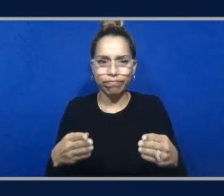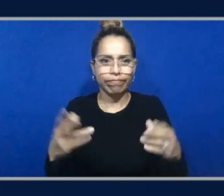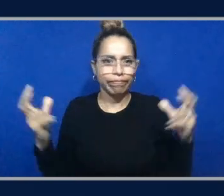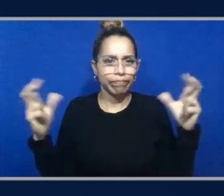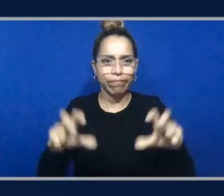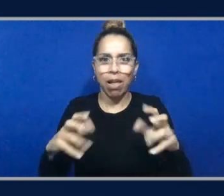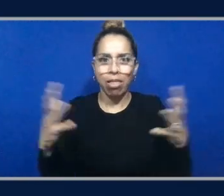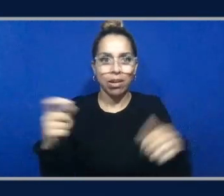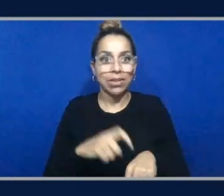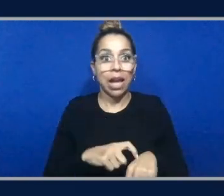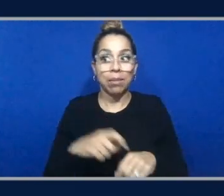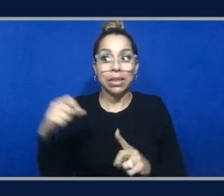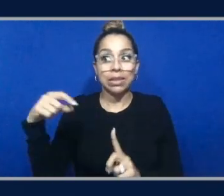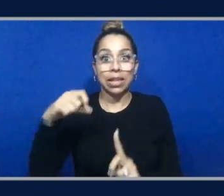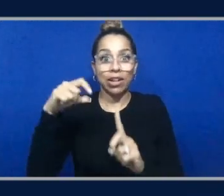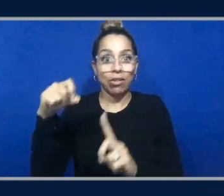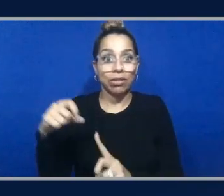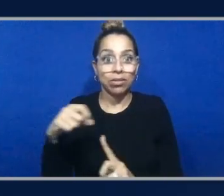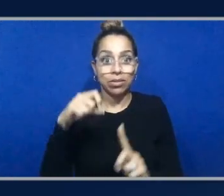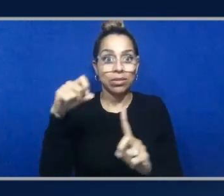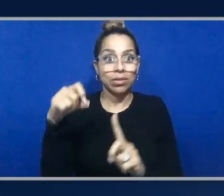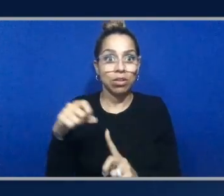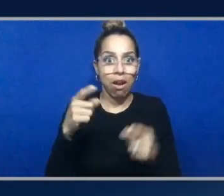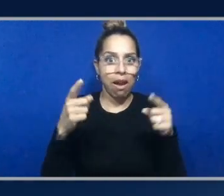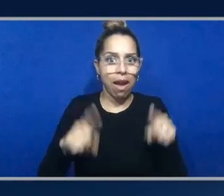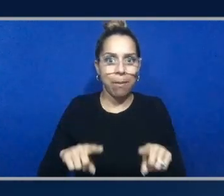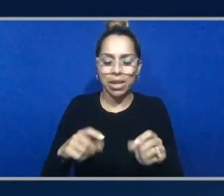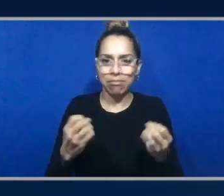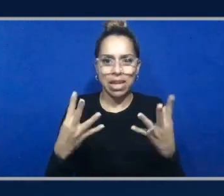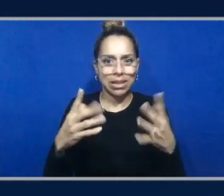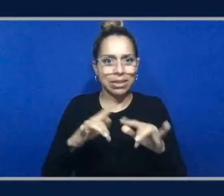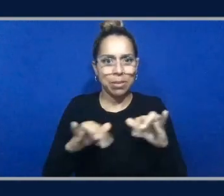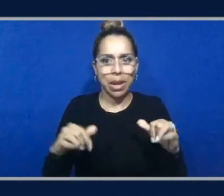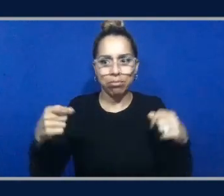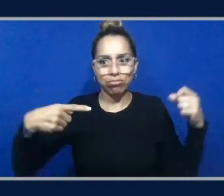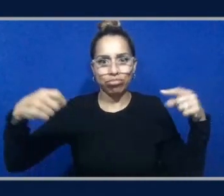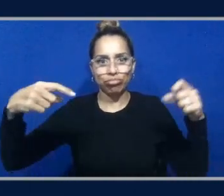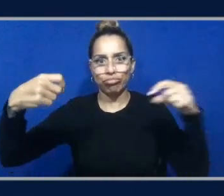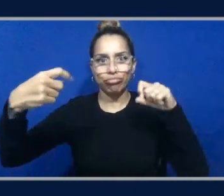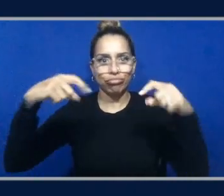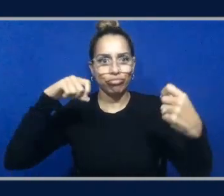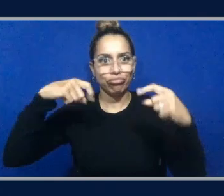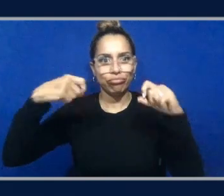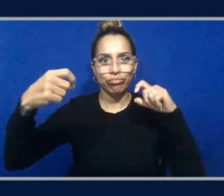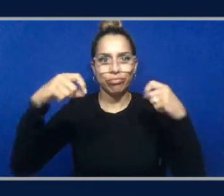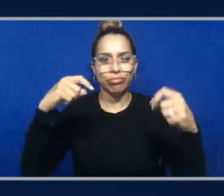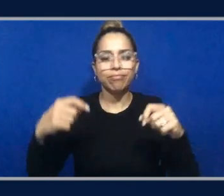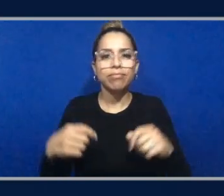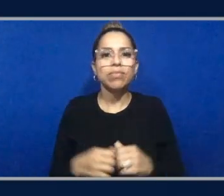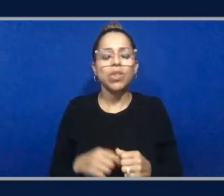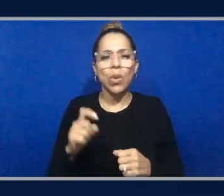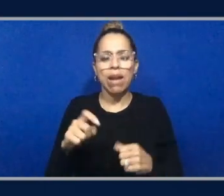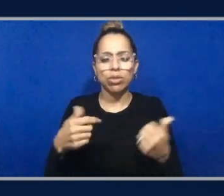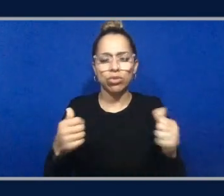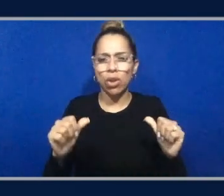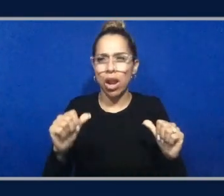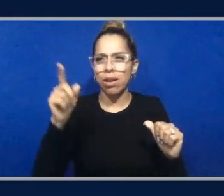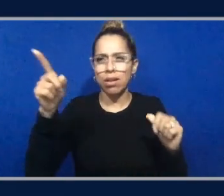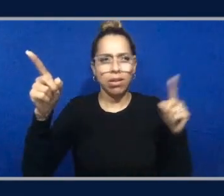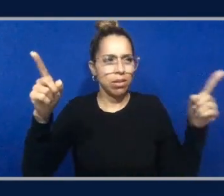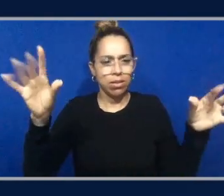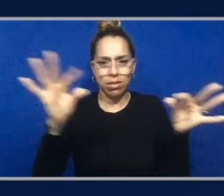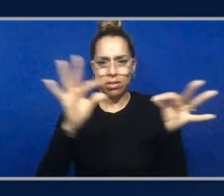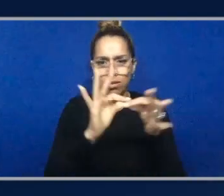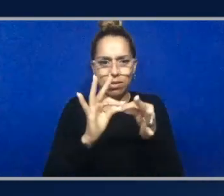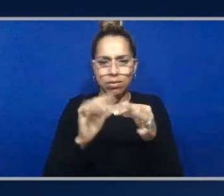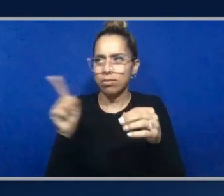from lots of different places, and you spend a lot of time kind of correlating those signals to try and